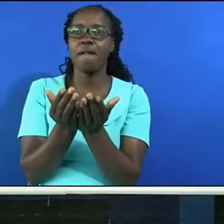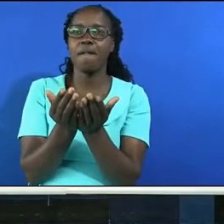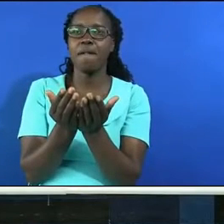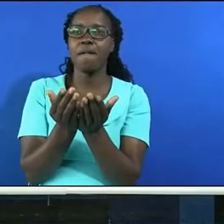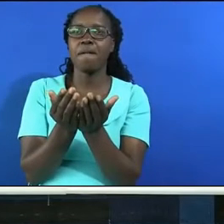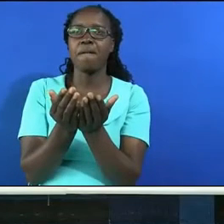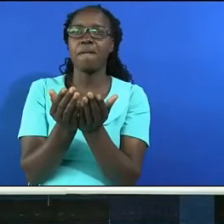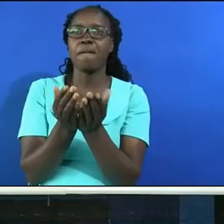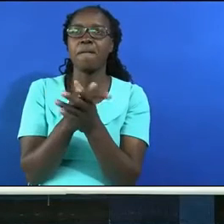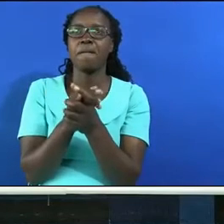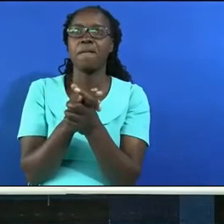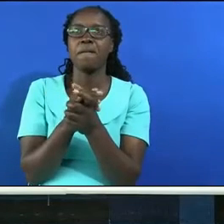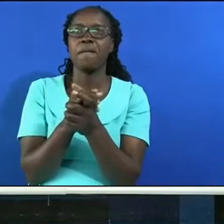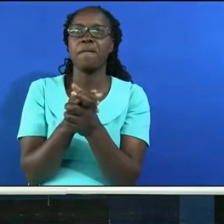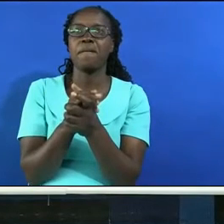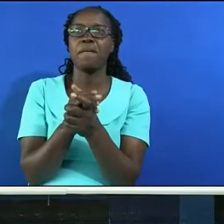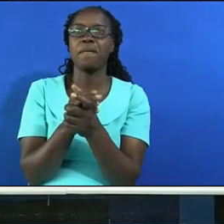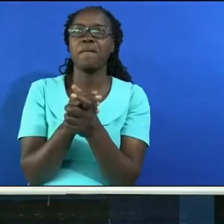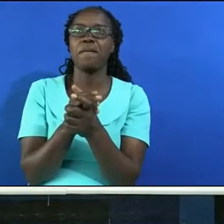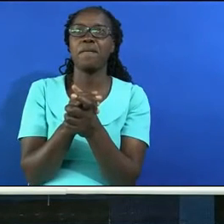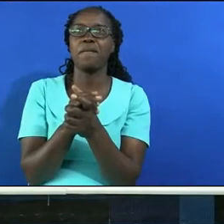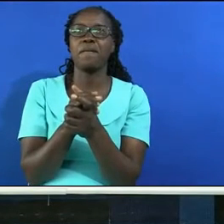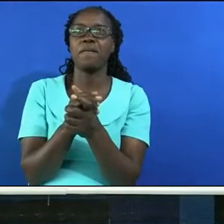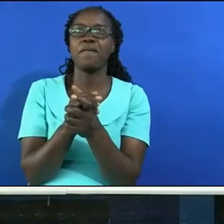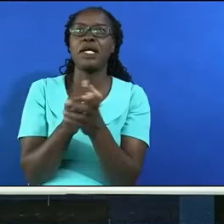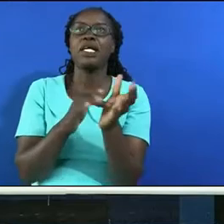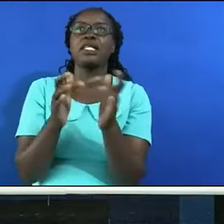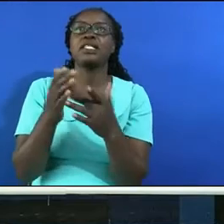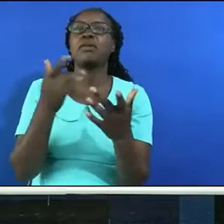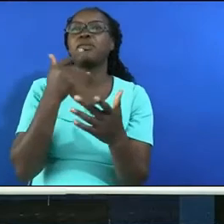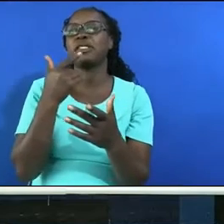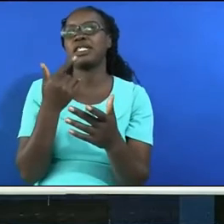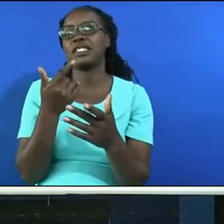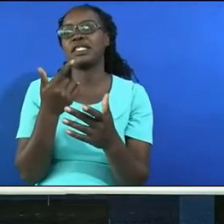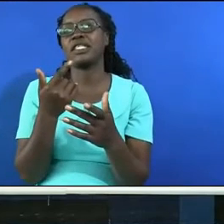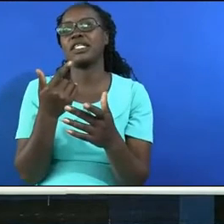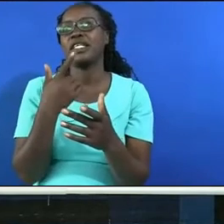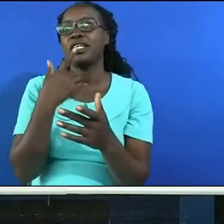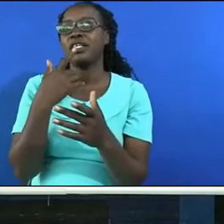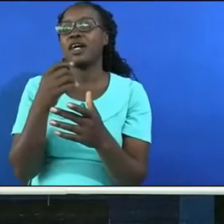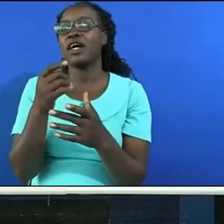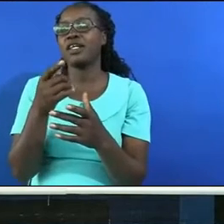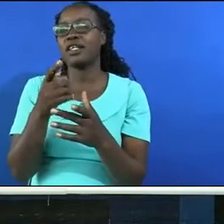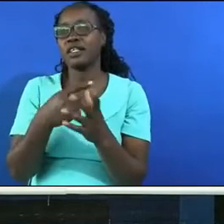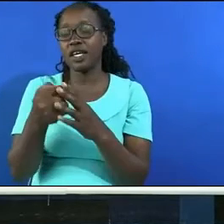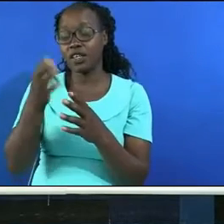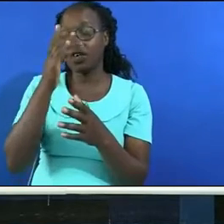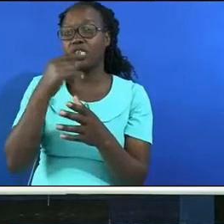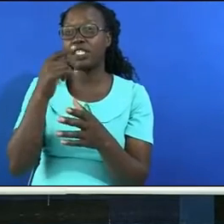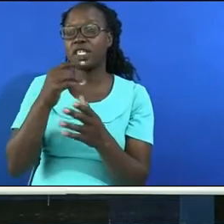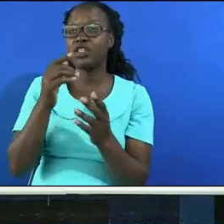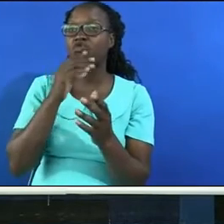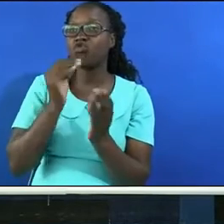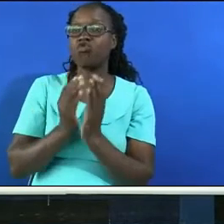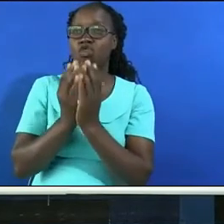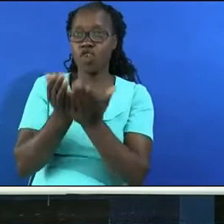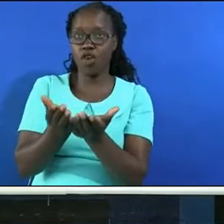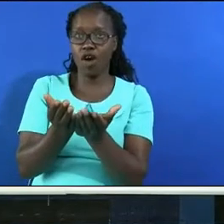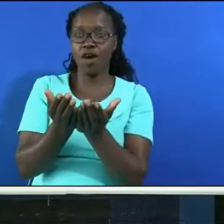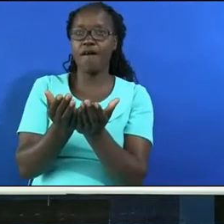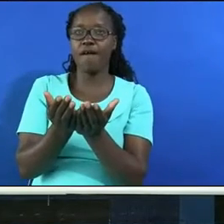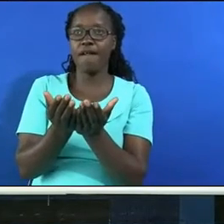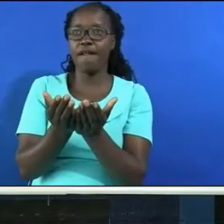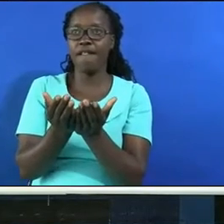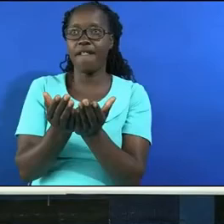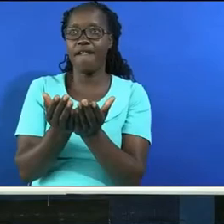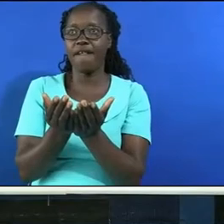14. Genesis chapter 6, verse 13 and 14. The Bible says, so God said to Noah. God said